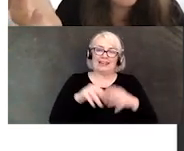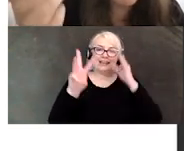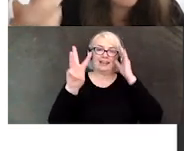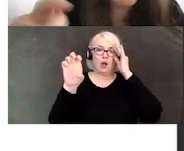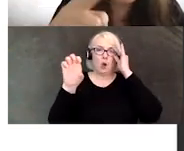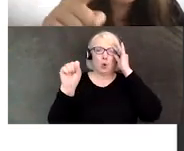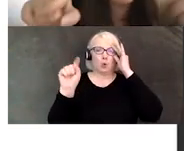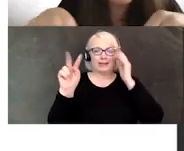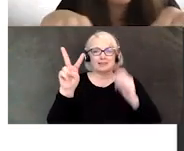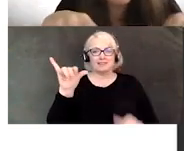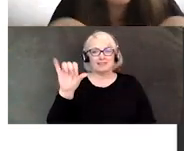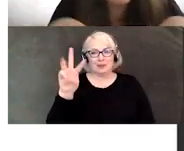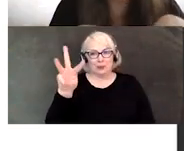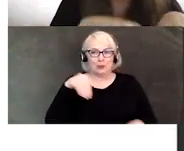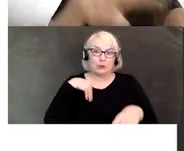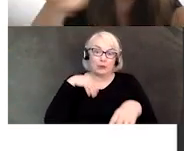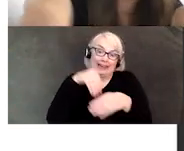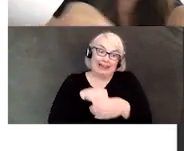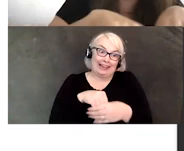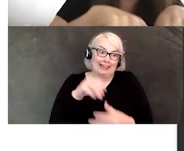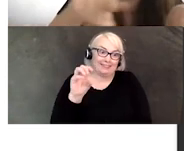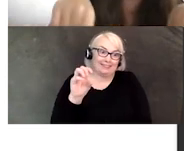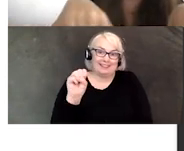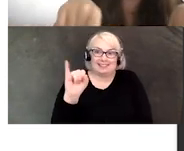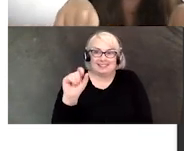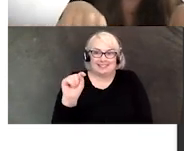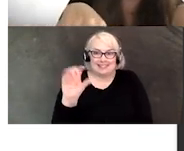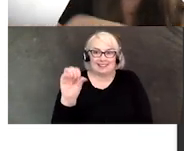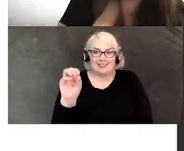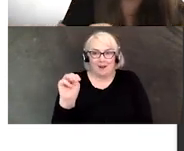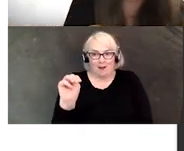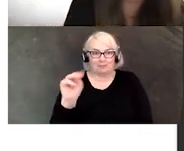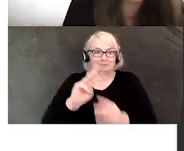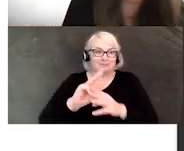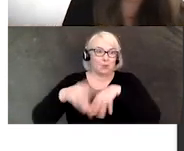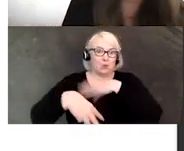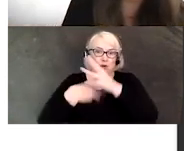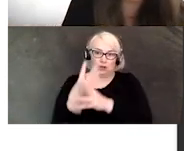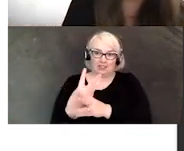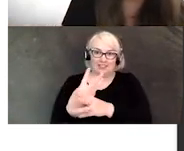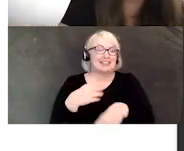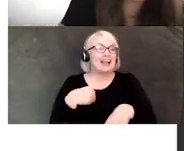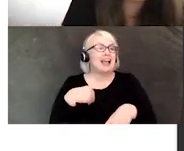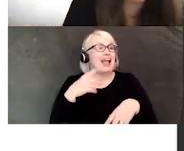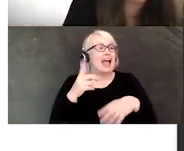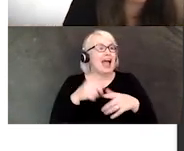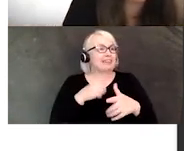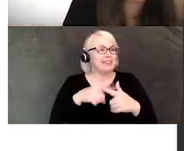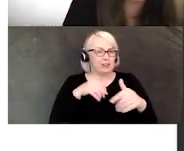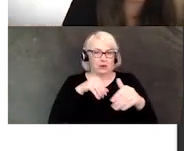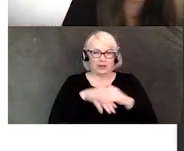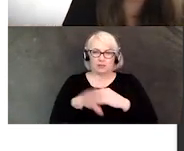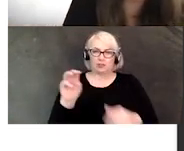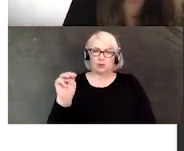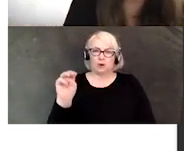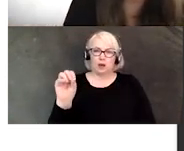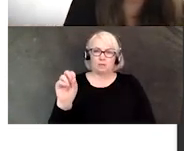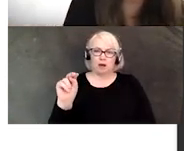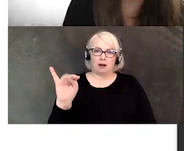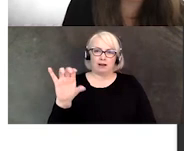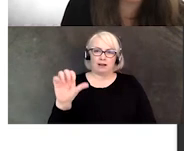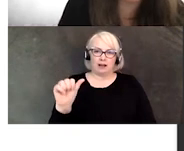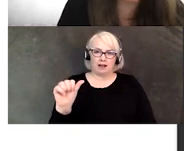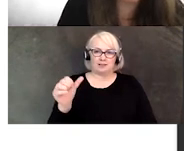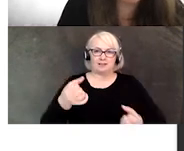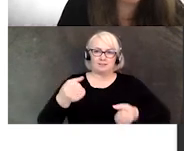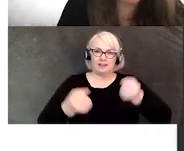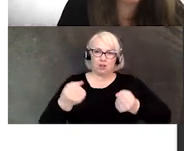Um, and then when you're in, then you, you, you know, you go into, uh, you know, Monica's vehicle and suddenly the formatting is no longer like